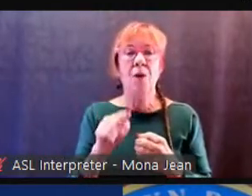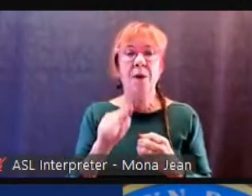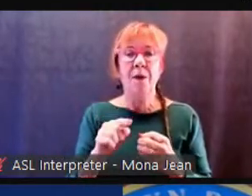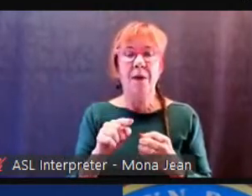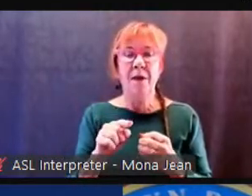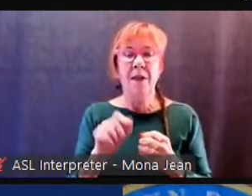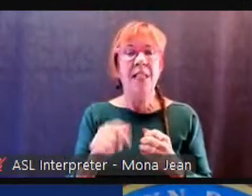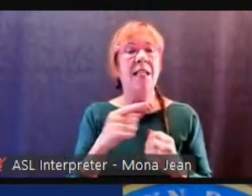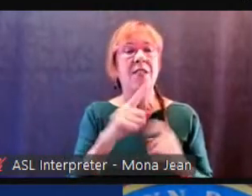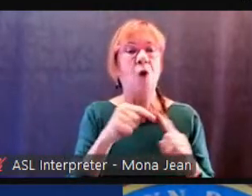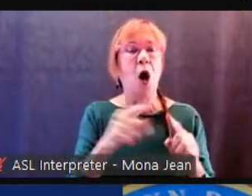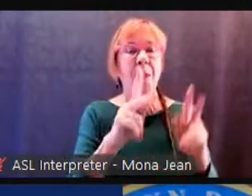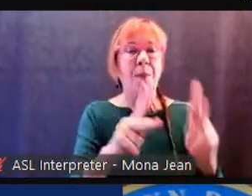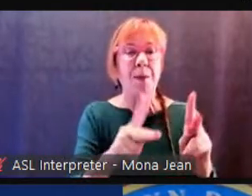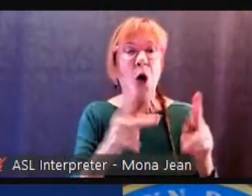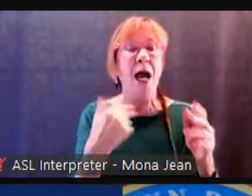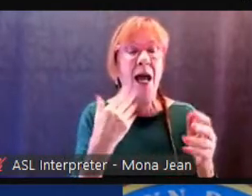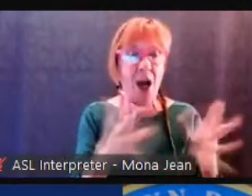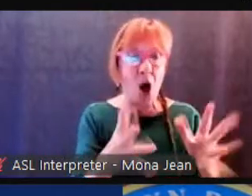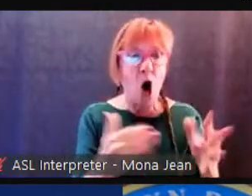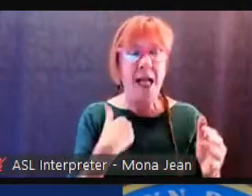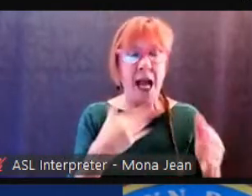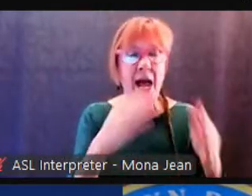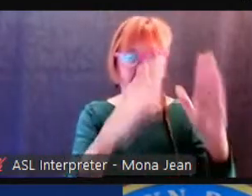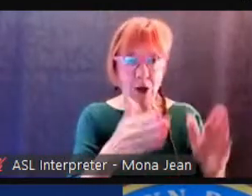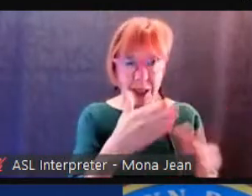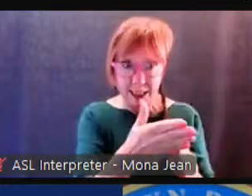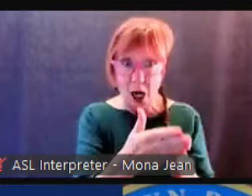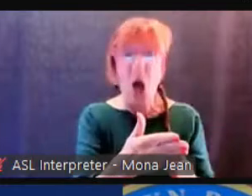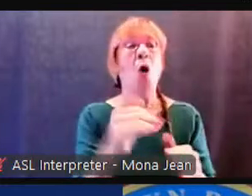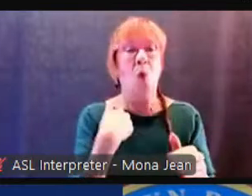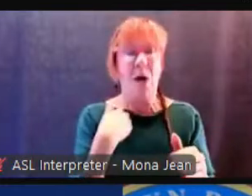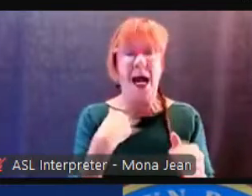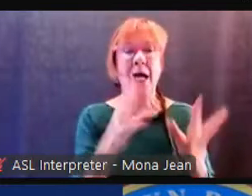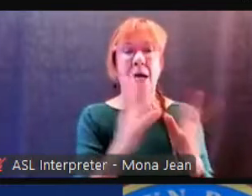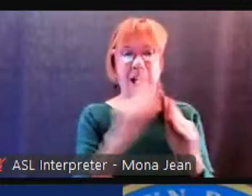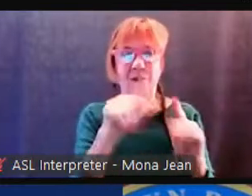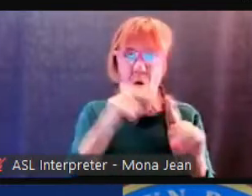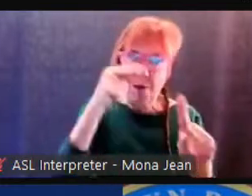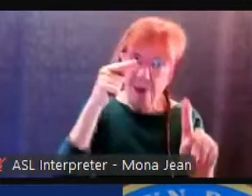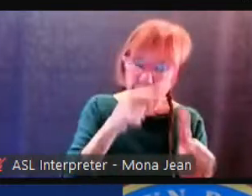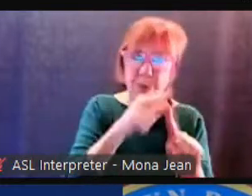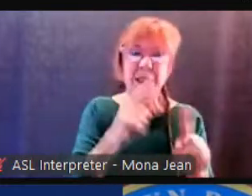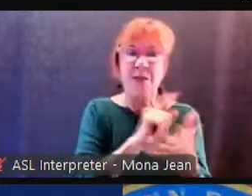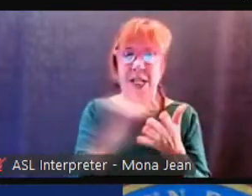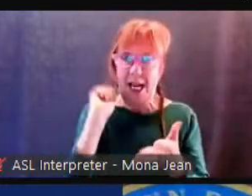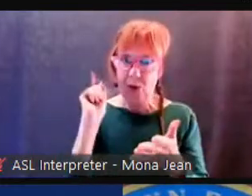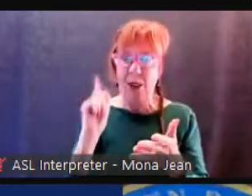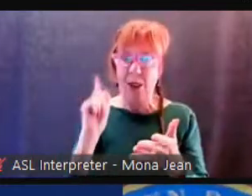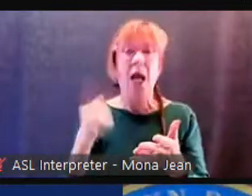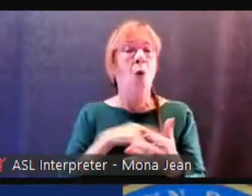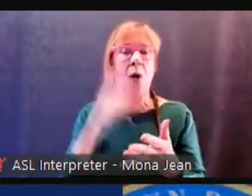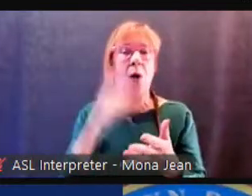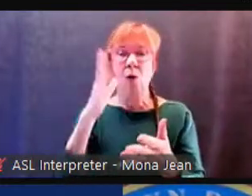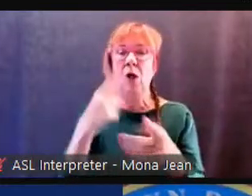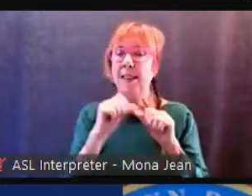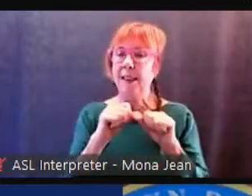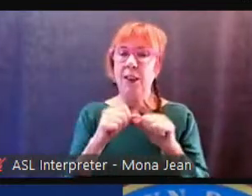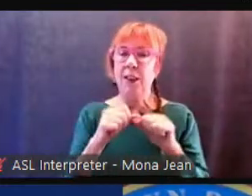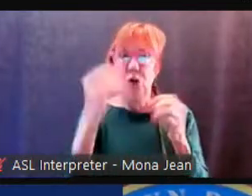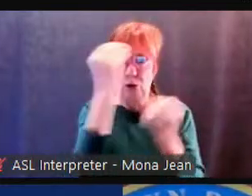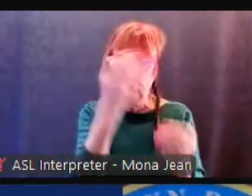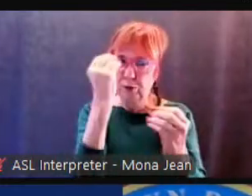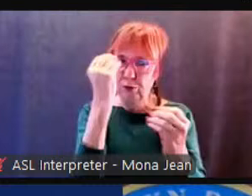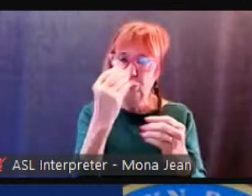Monday. I want you to know that we are continuing to look into this matter and will share information as we have it. If the Department